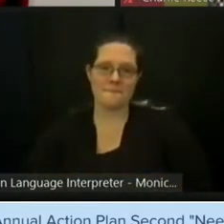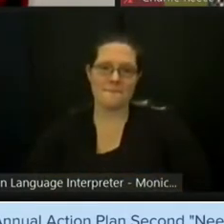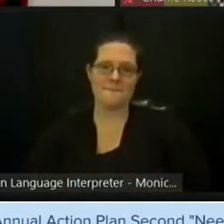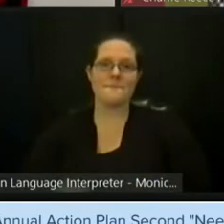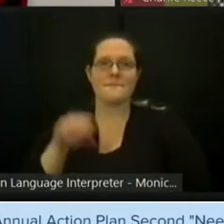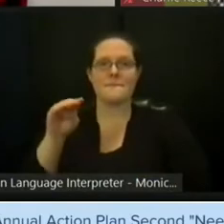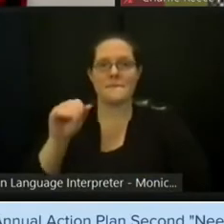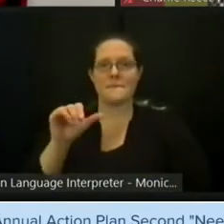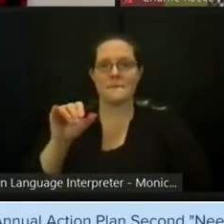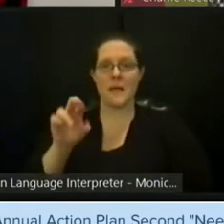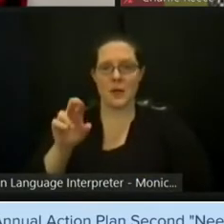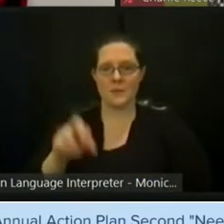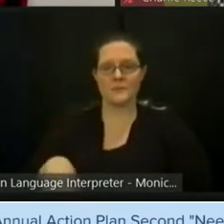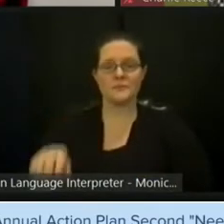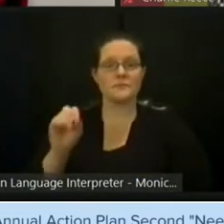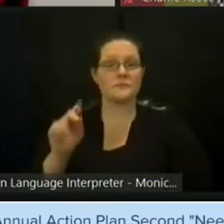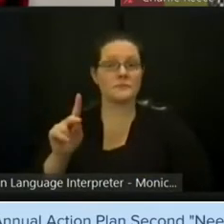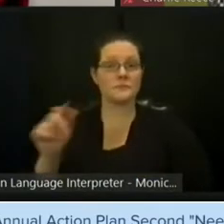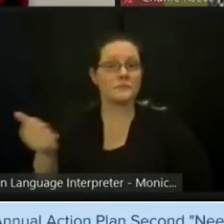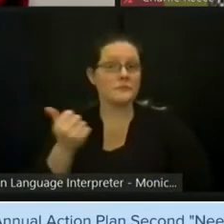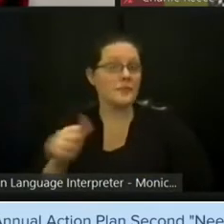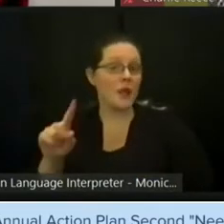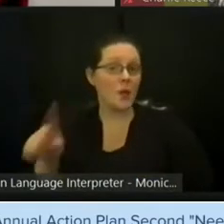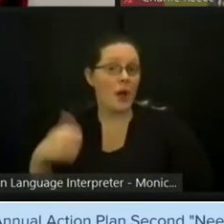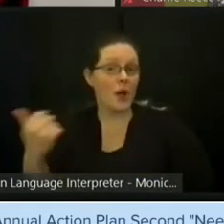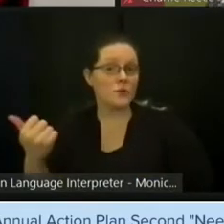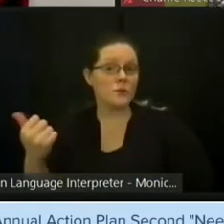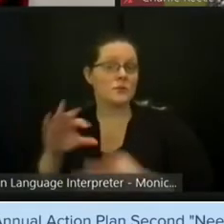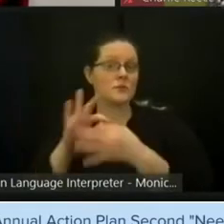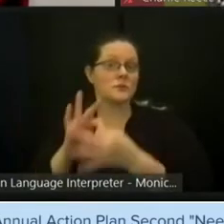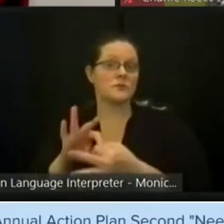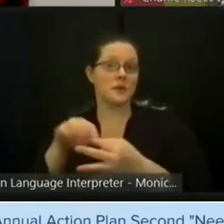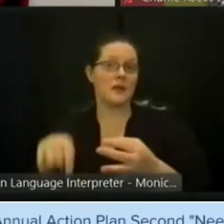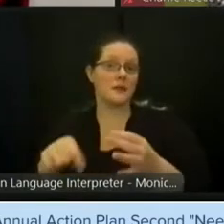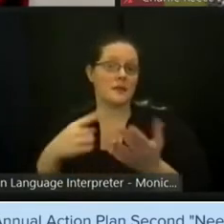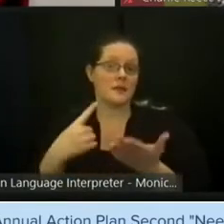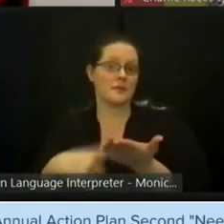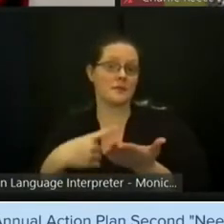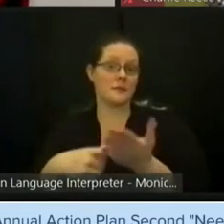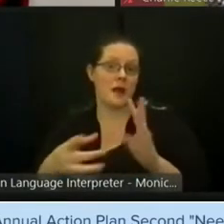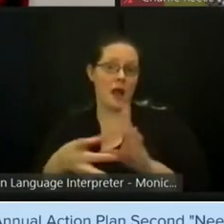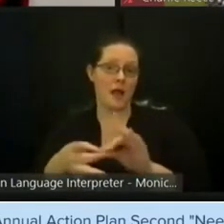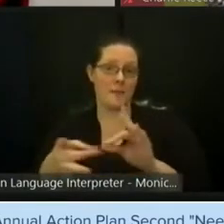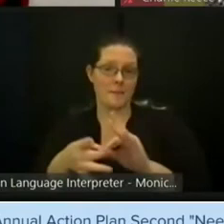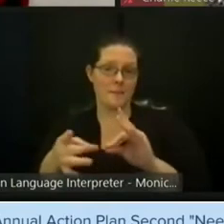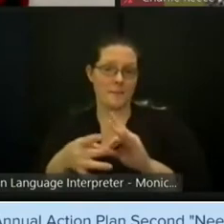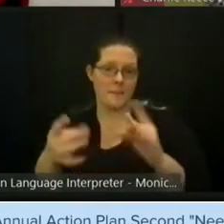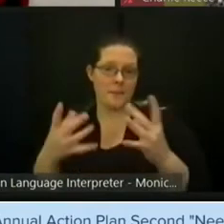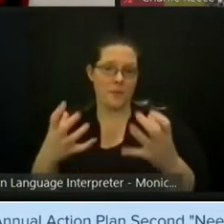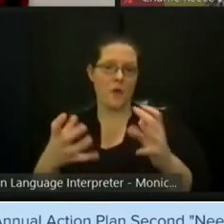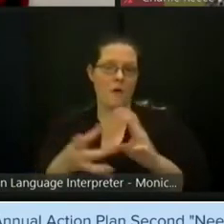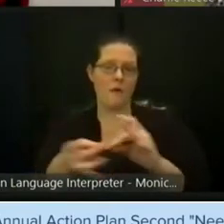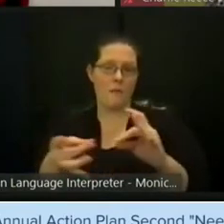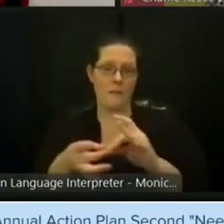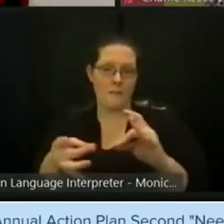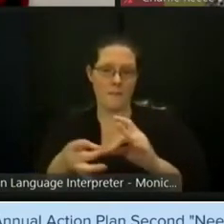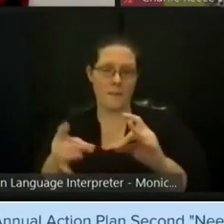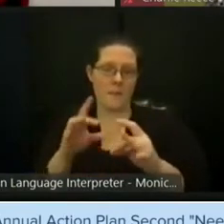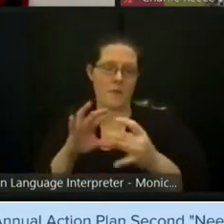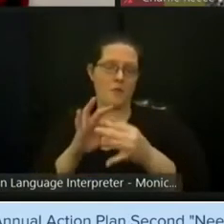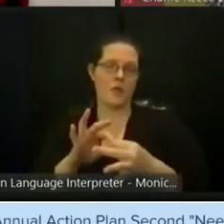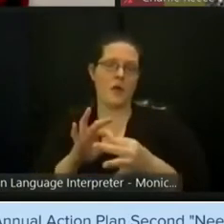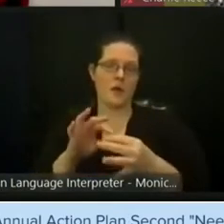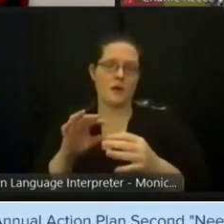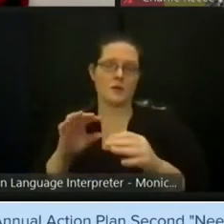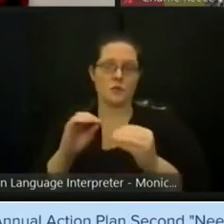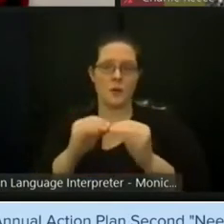All right. Is there anyone else here who has not been heard who would like to be heard? Is there